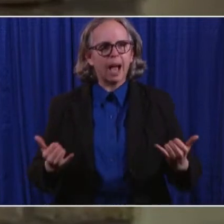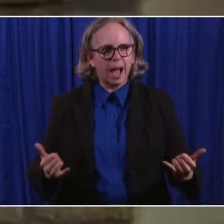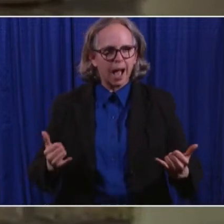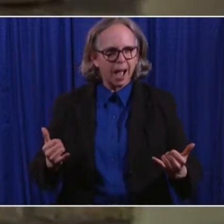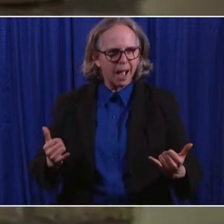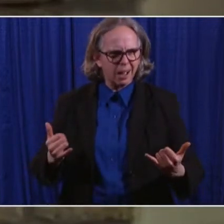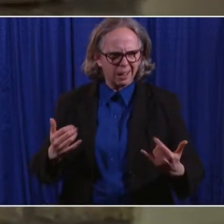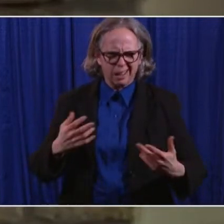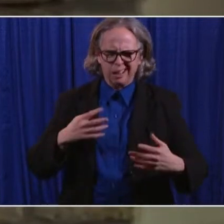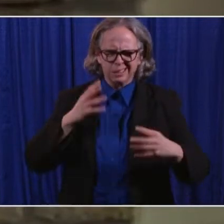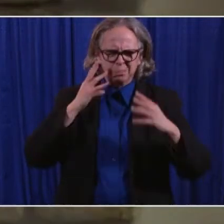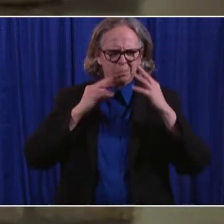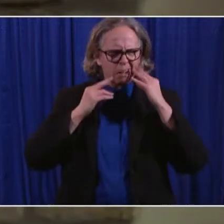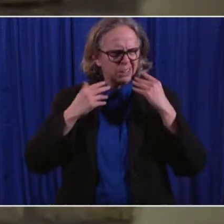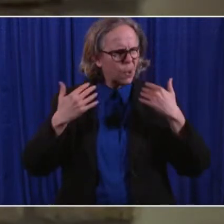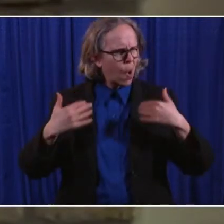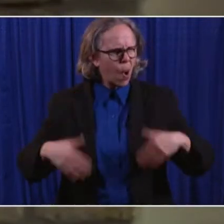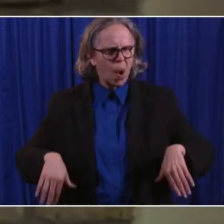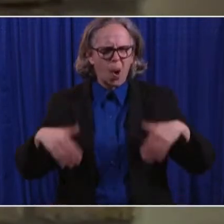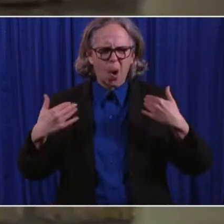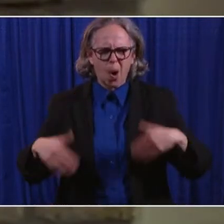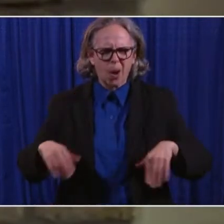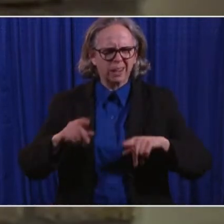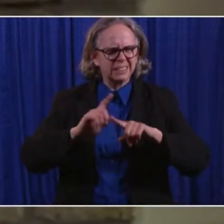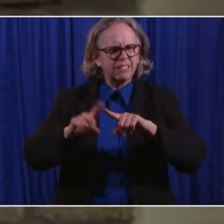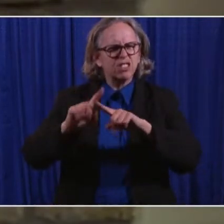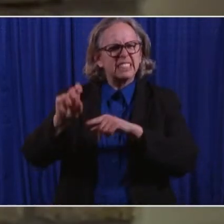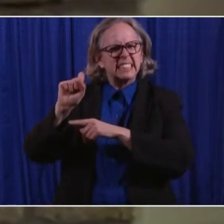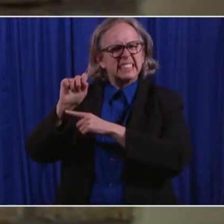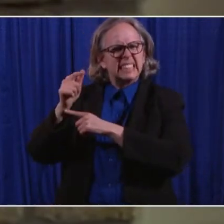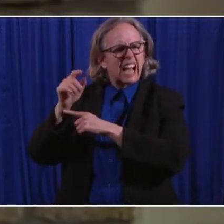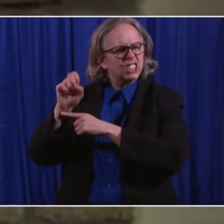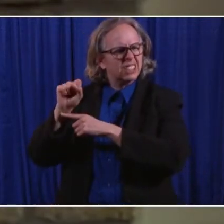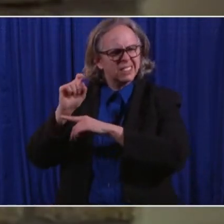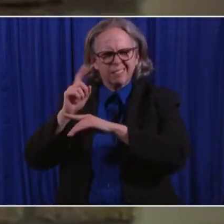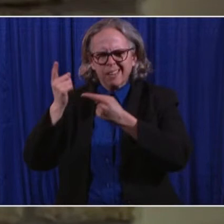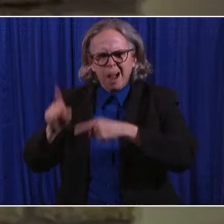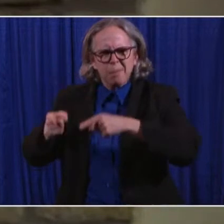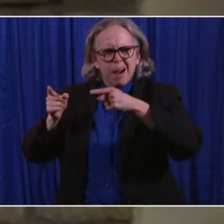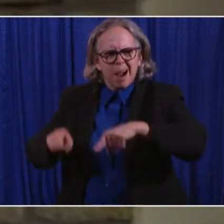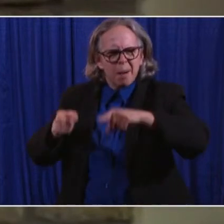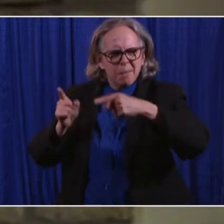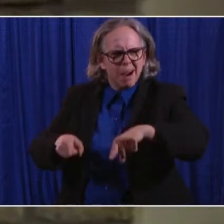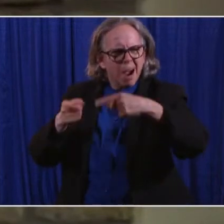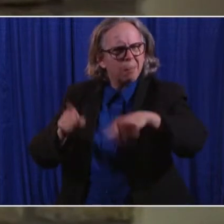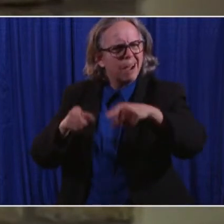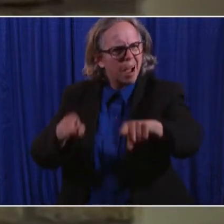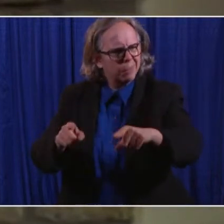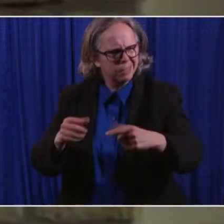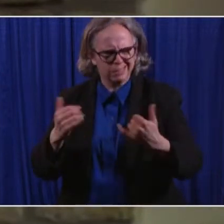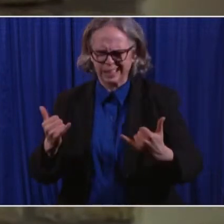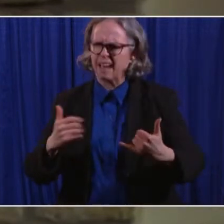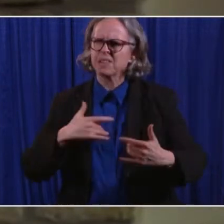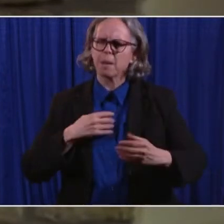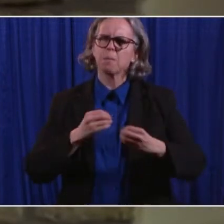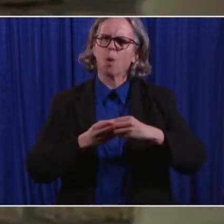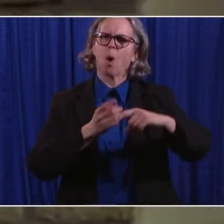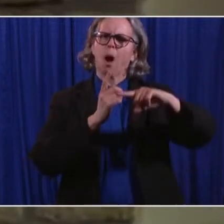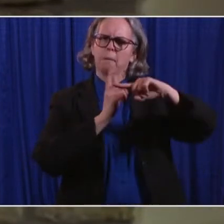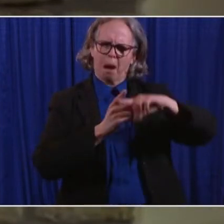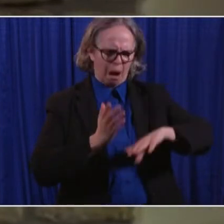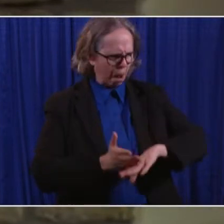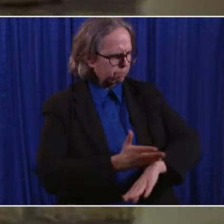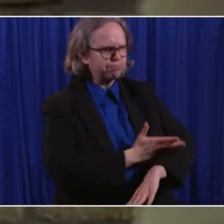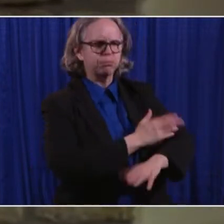pandemic, and I think we're in a much better place today. I want to thank the Ohio Channel for